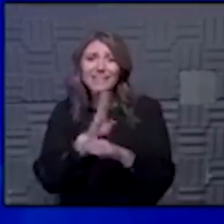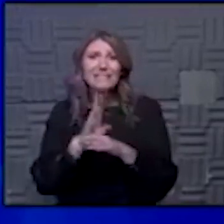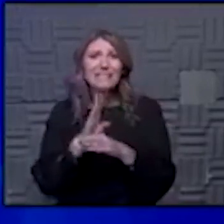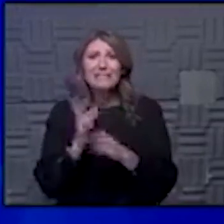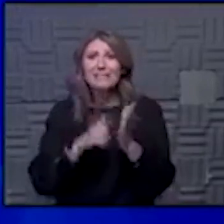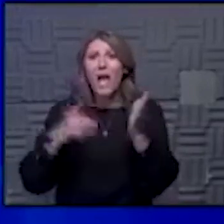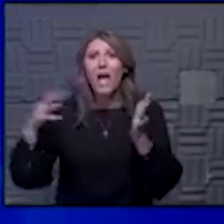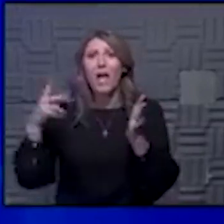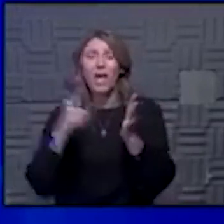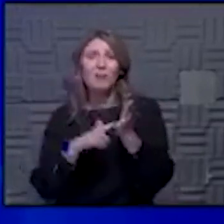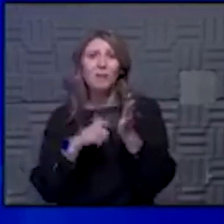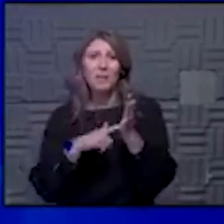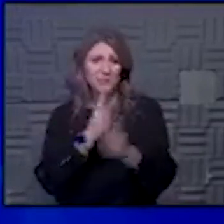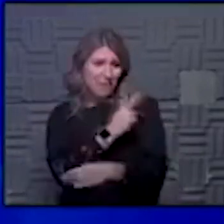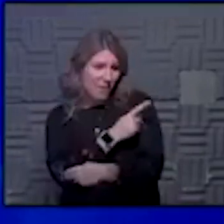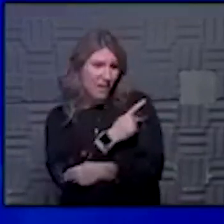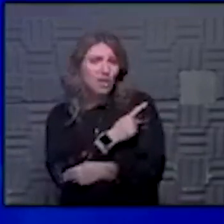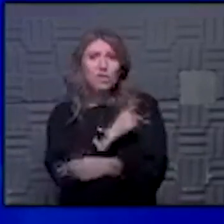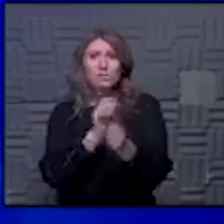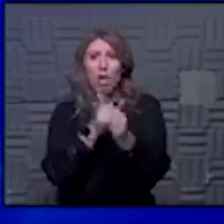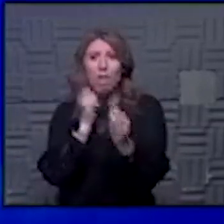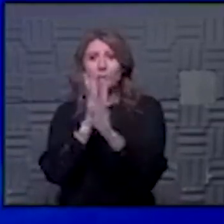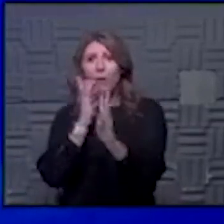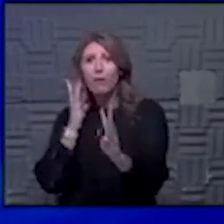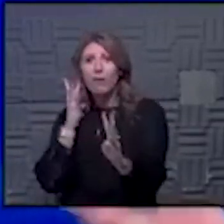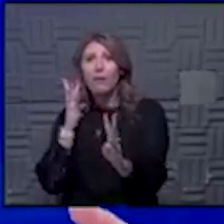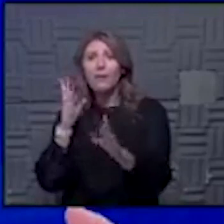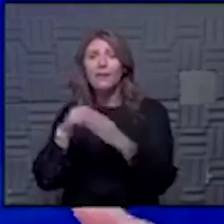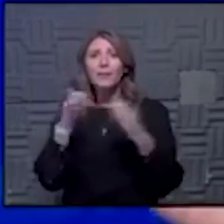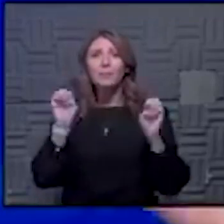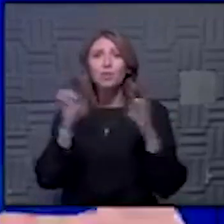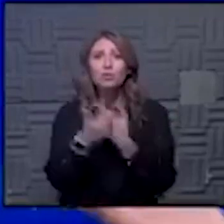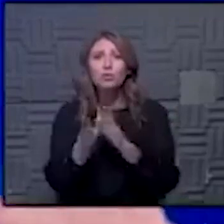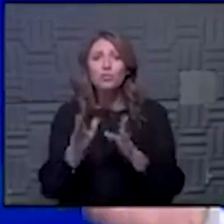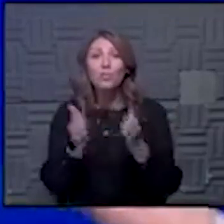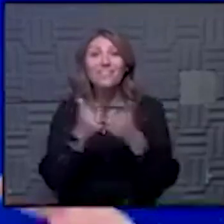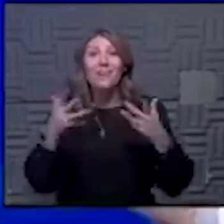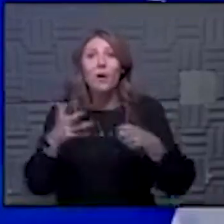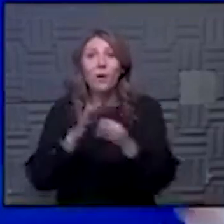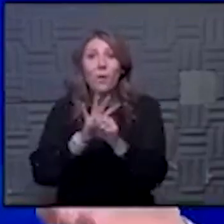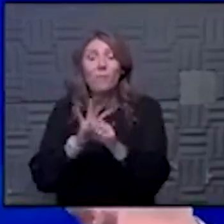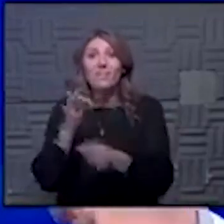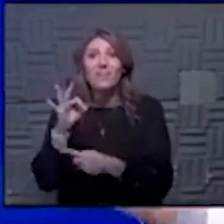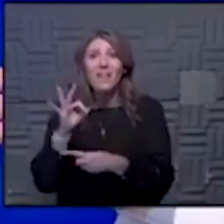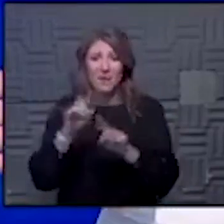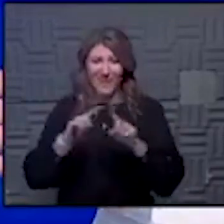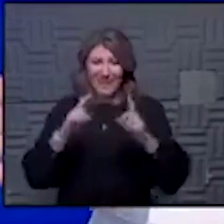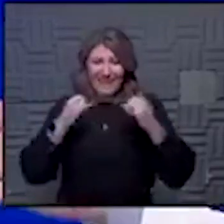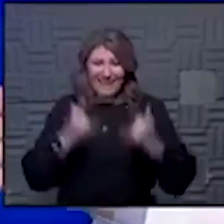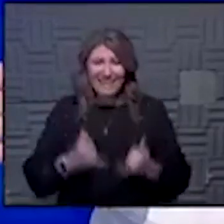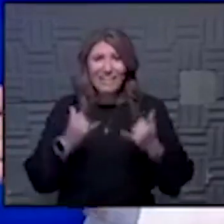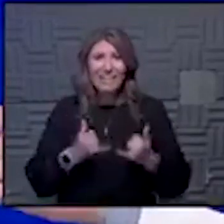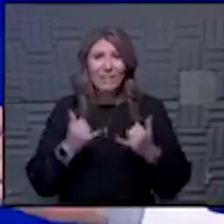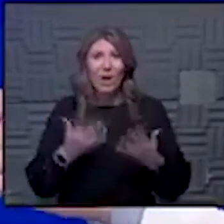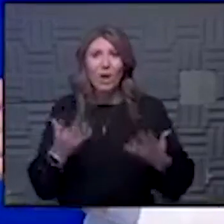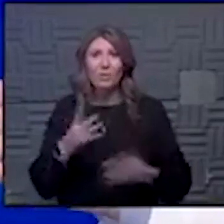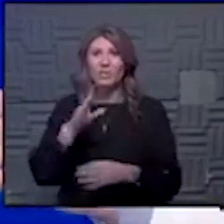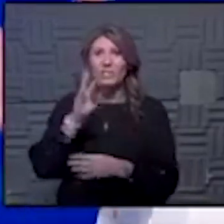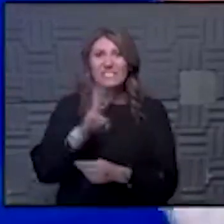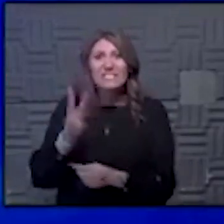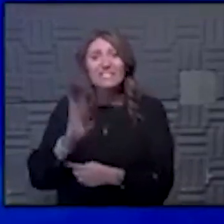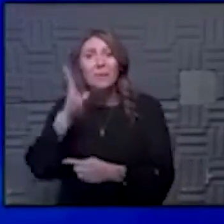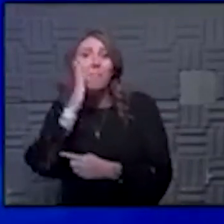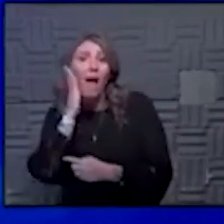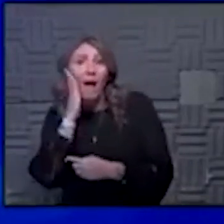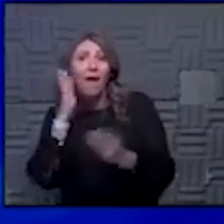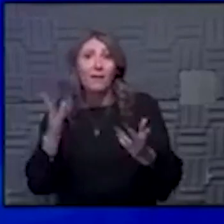backed up into our emergency room without COVID. Yeah. At least here at KU, there's 66 new patients, or 66 beds now occupied by COVID